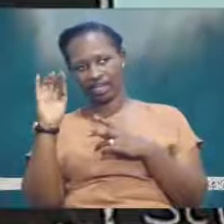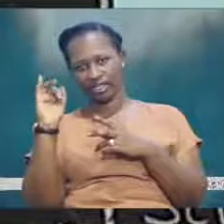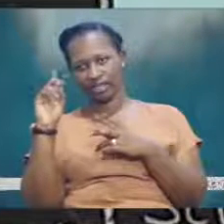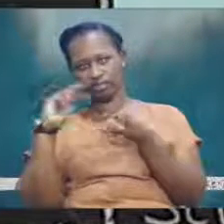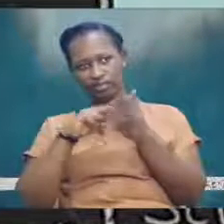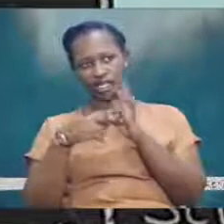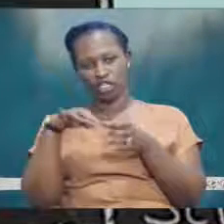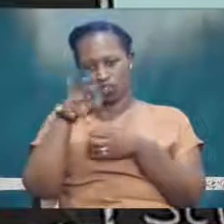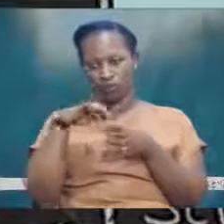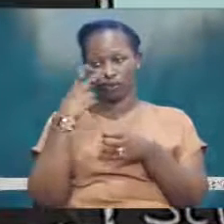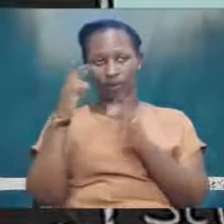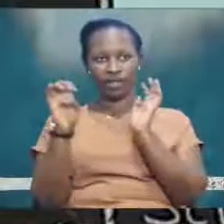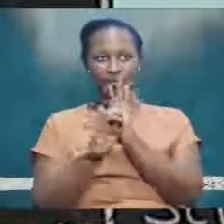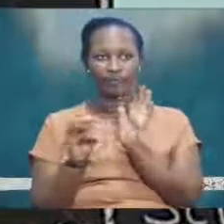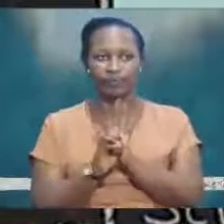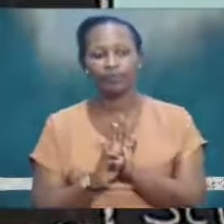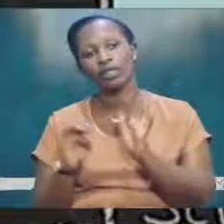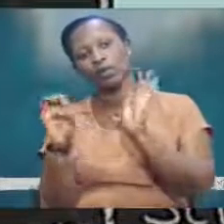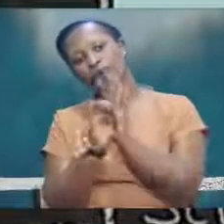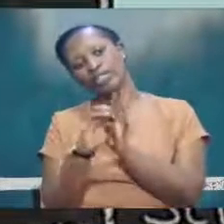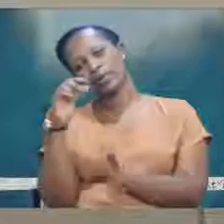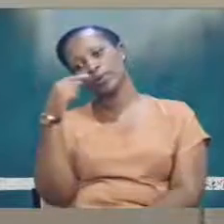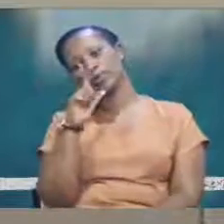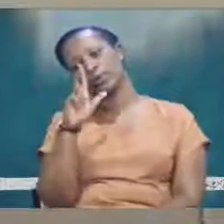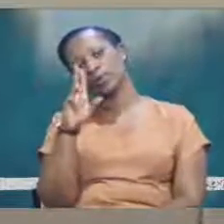examples like glucose,